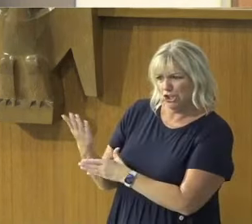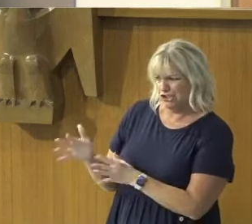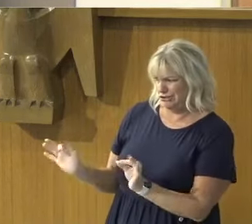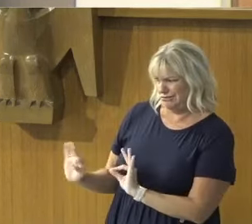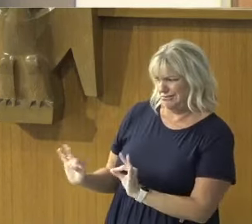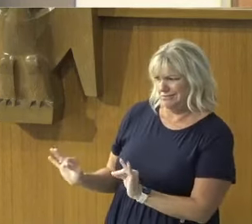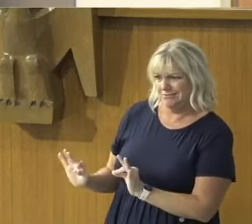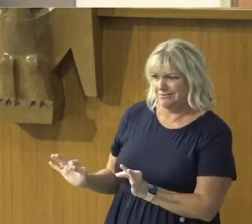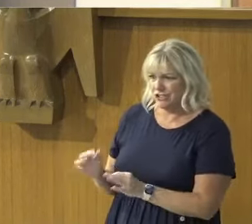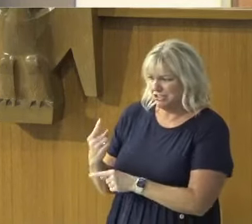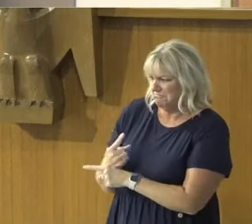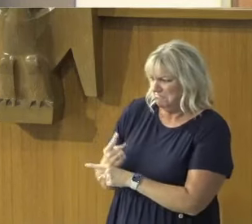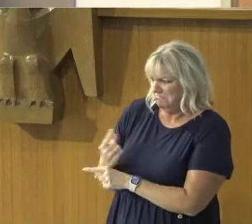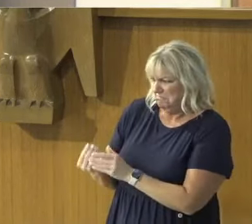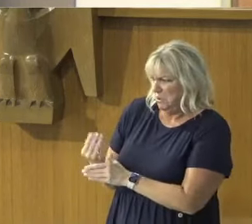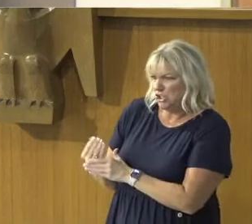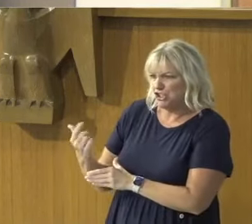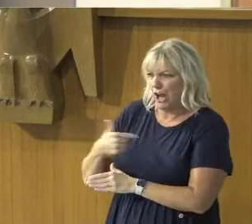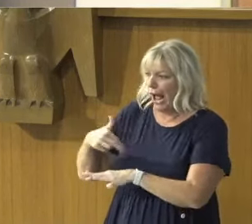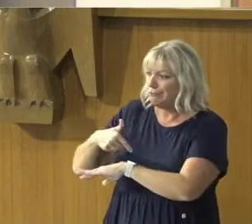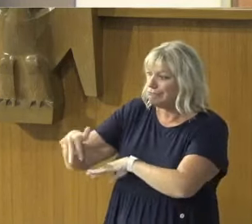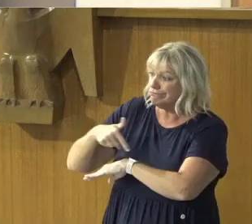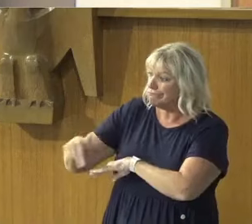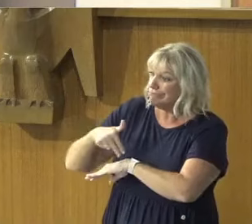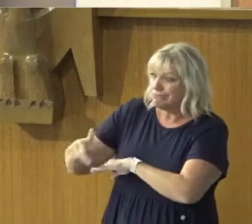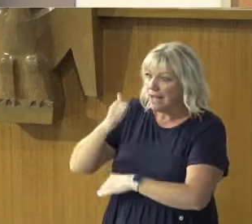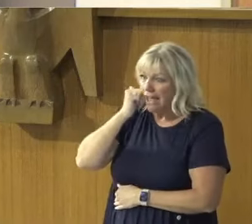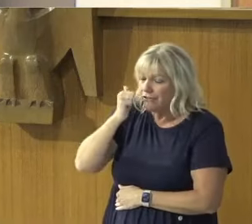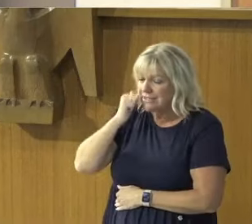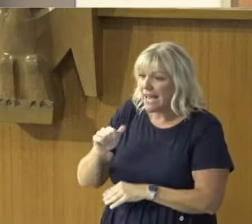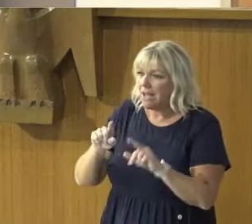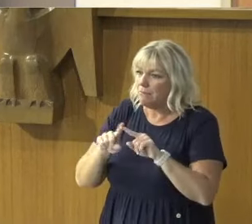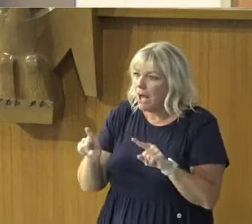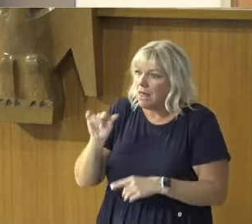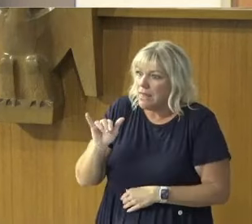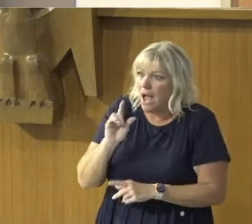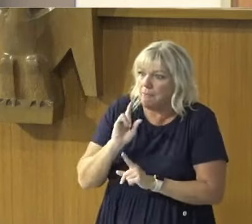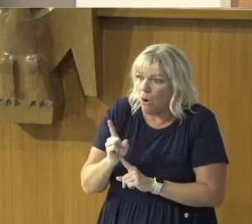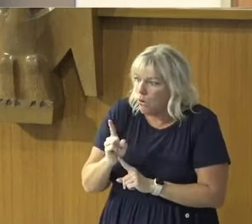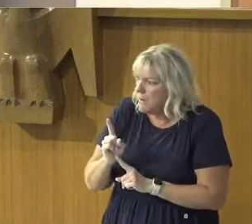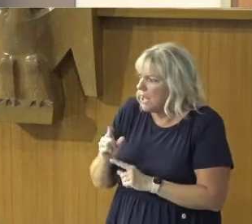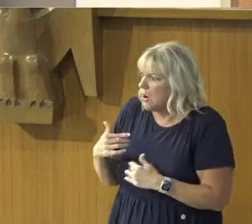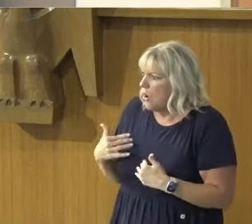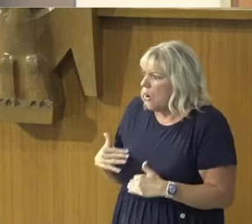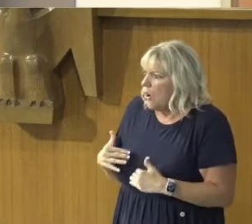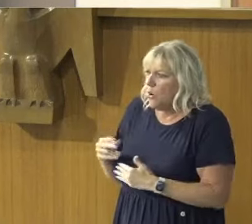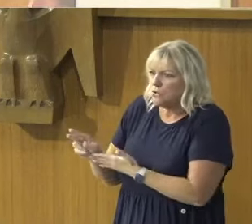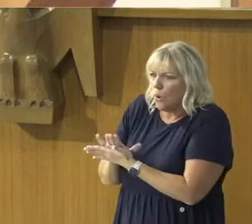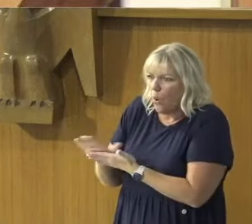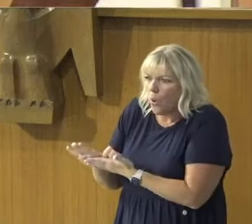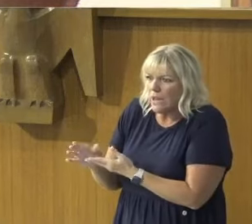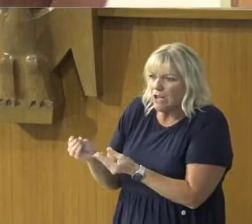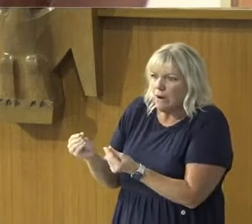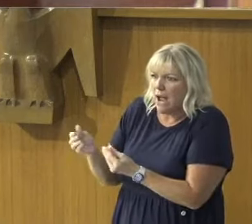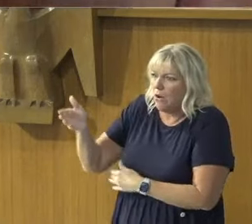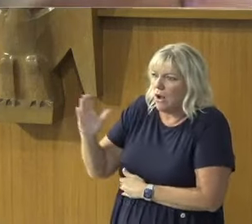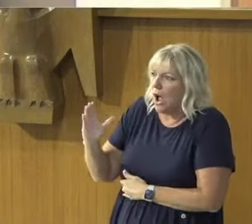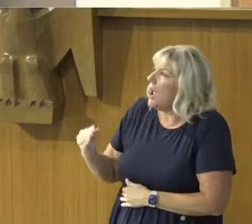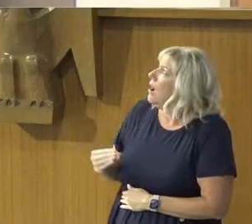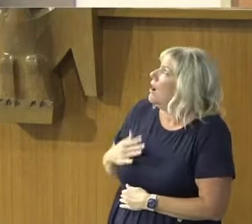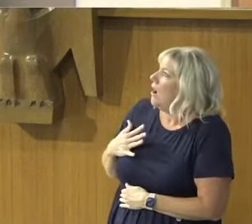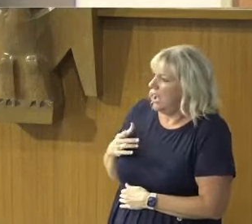This was just a path. But in that moment, he could see it was holy ground. And it had